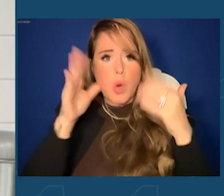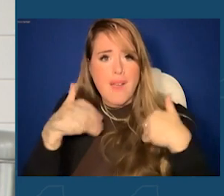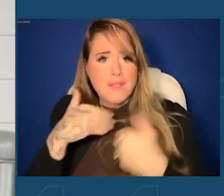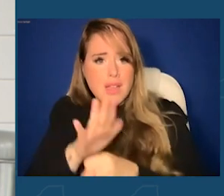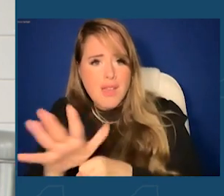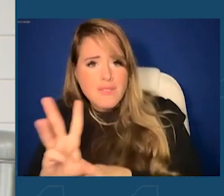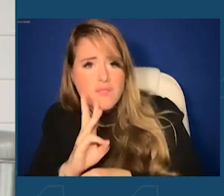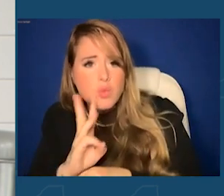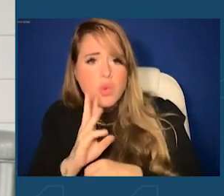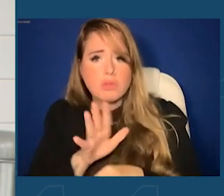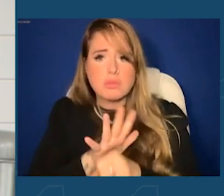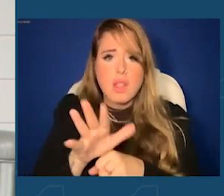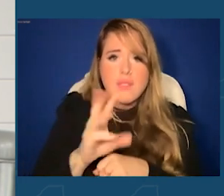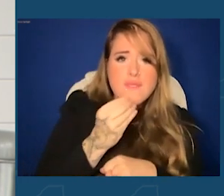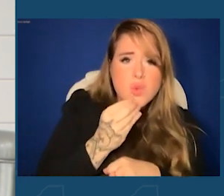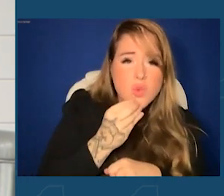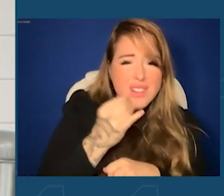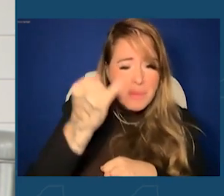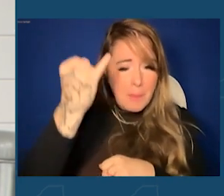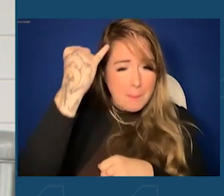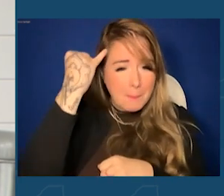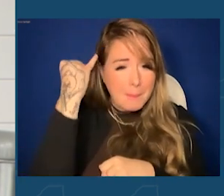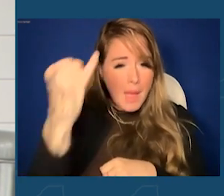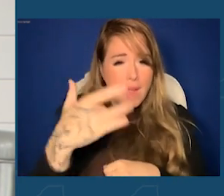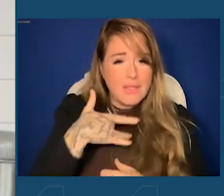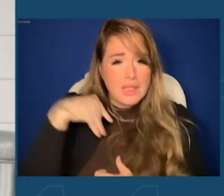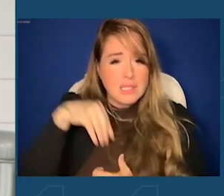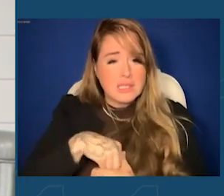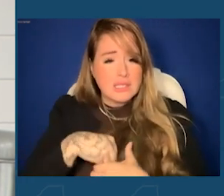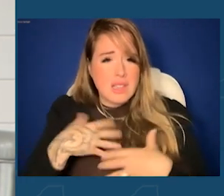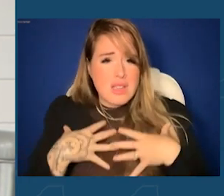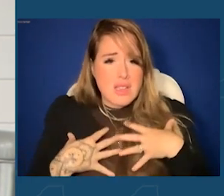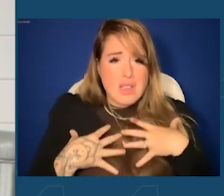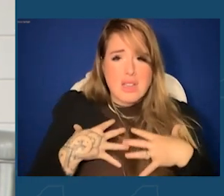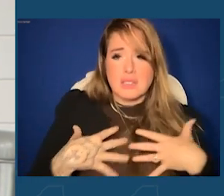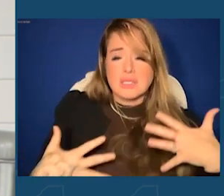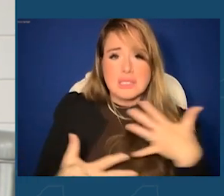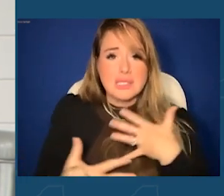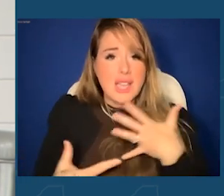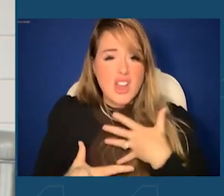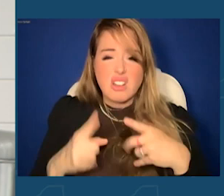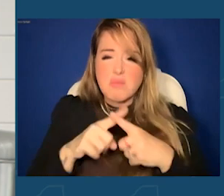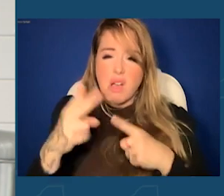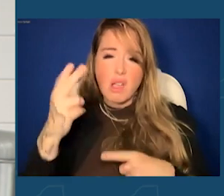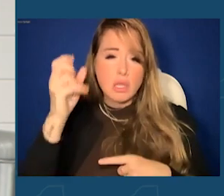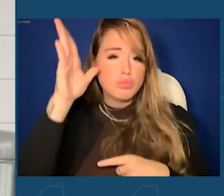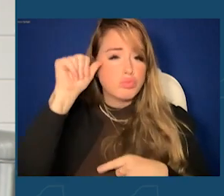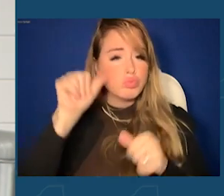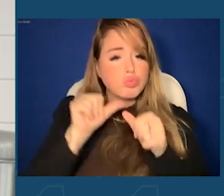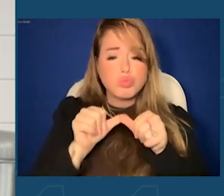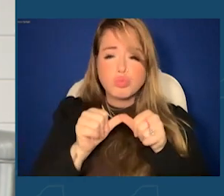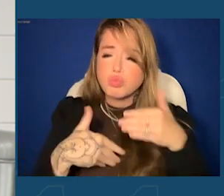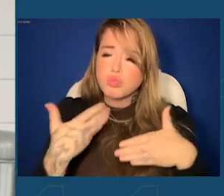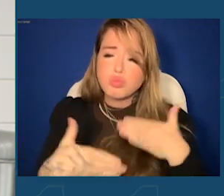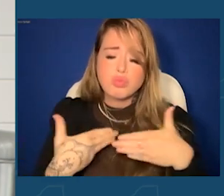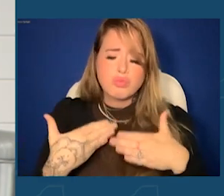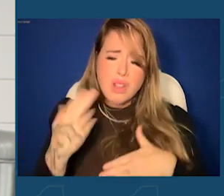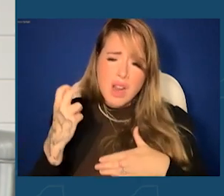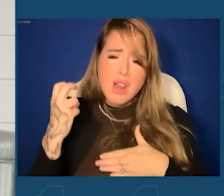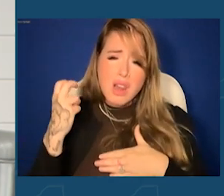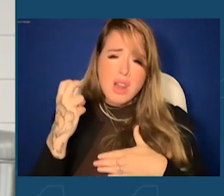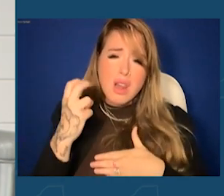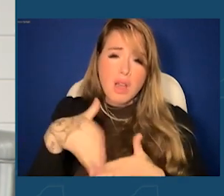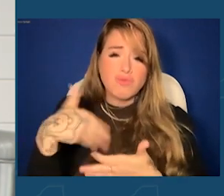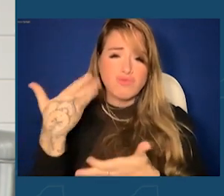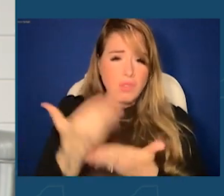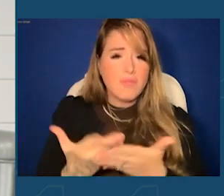day? Imagine the terror of what he went through, but he was unrelenting in his pursuit of